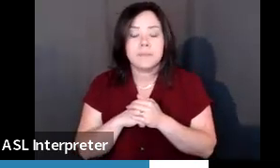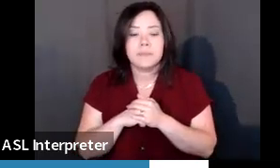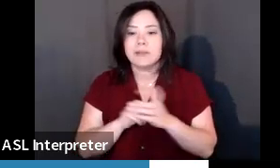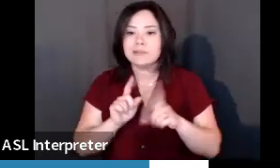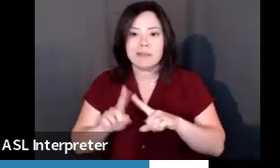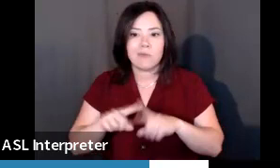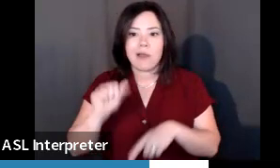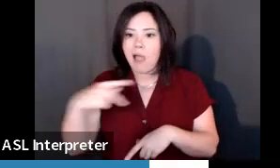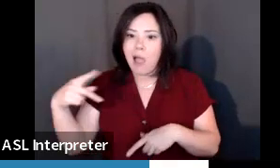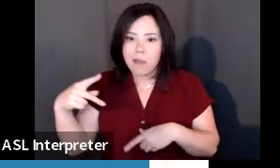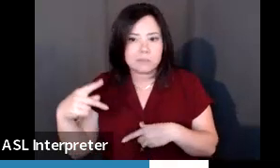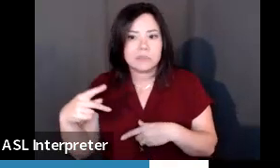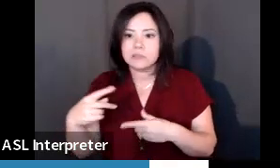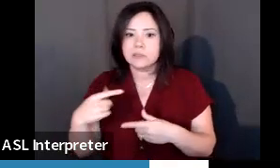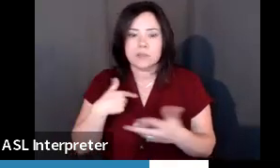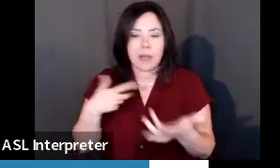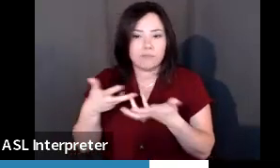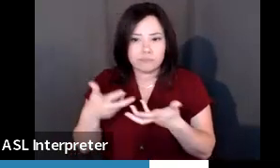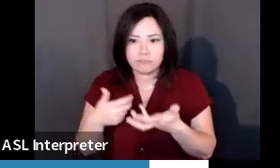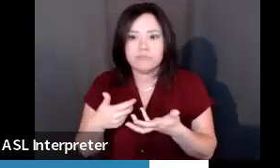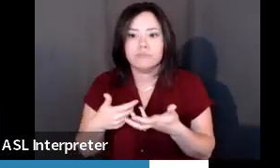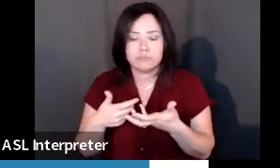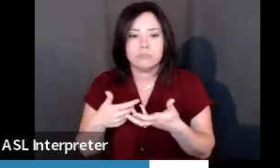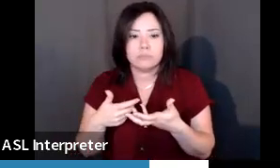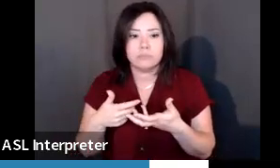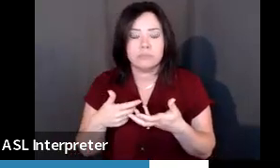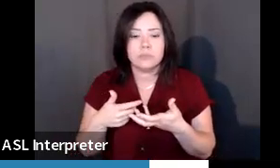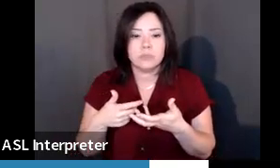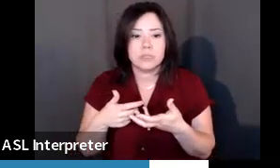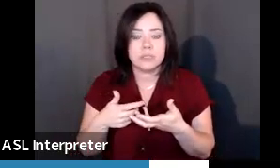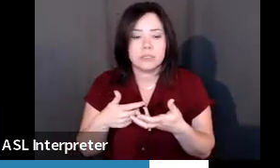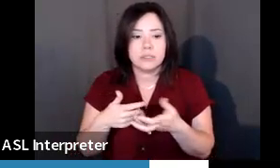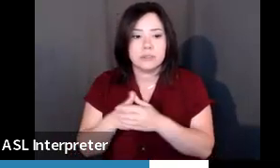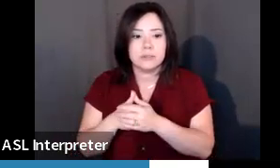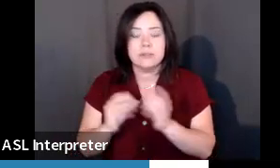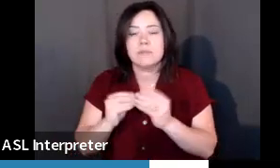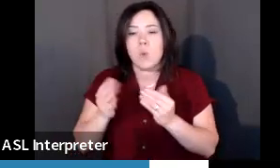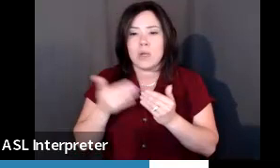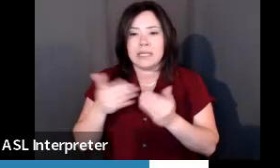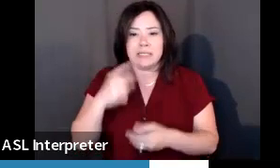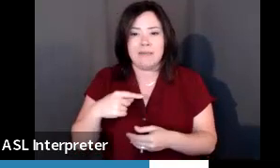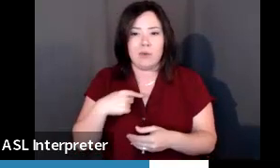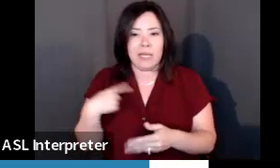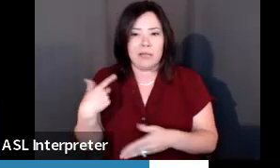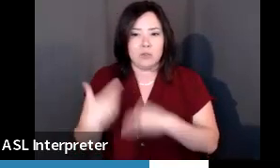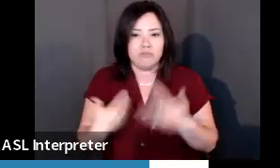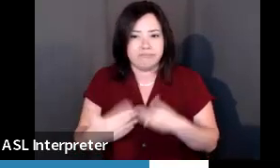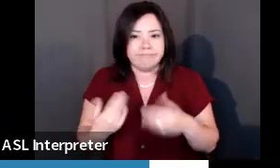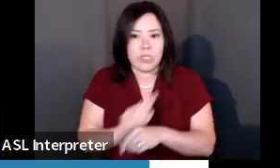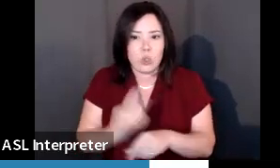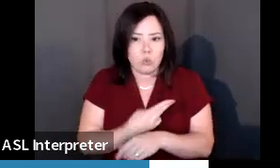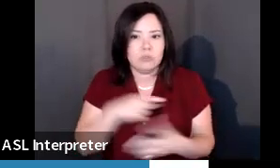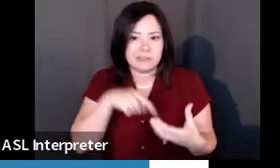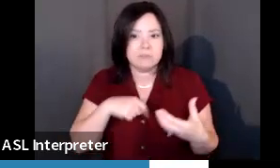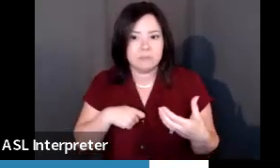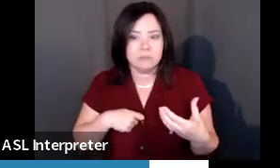that I interact with to make that easier for me to do the things that, or to make